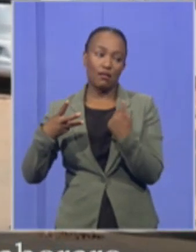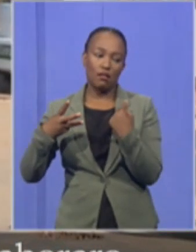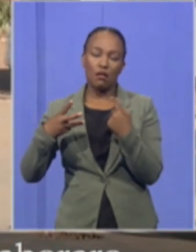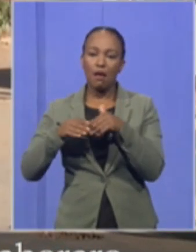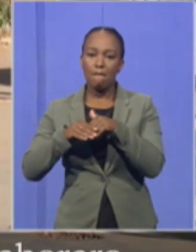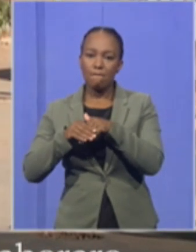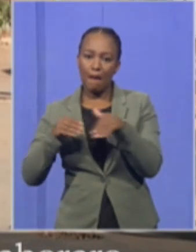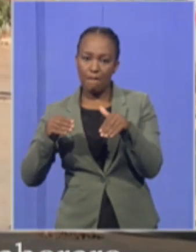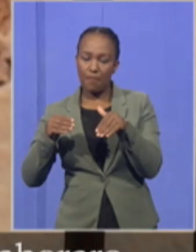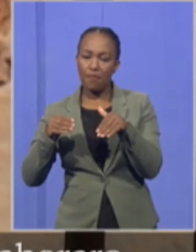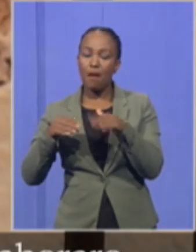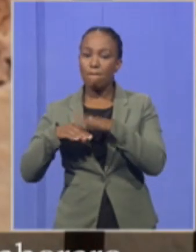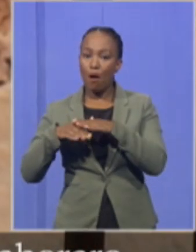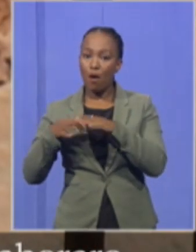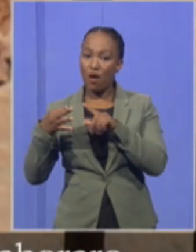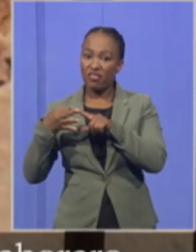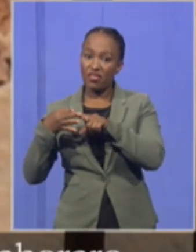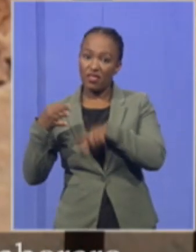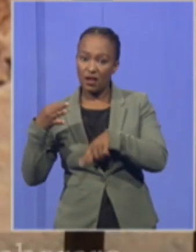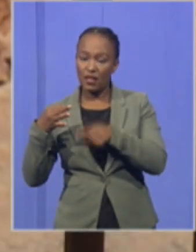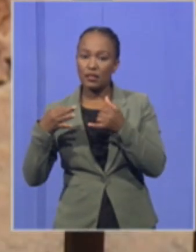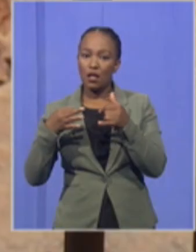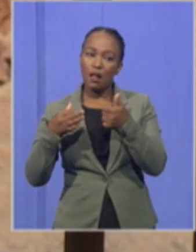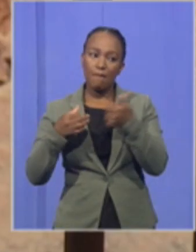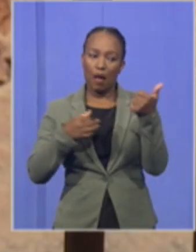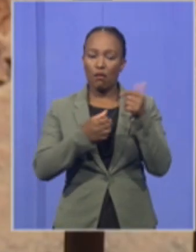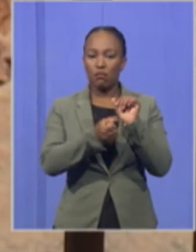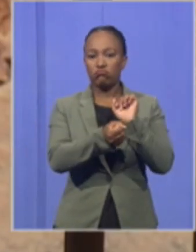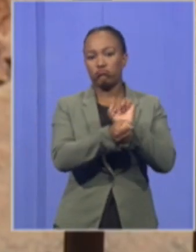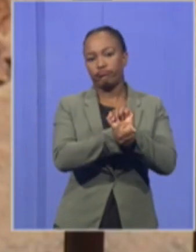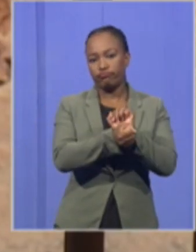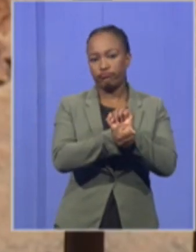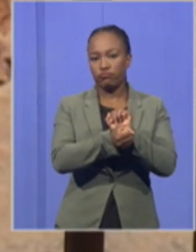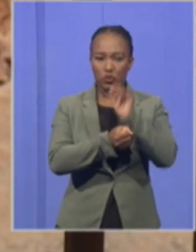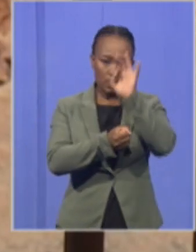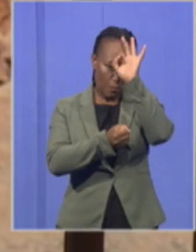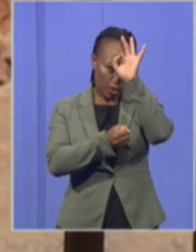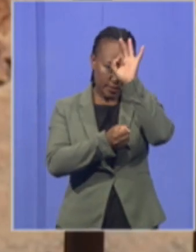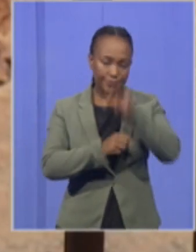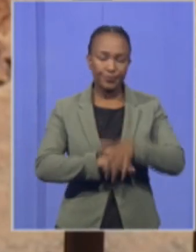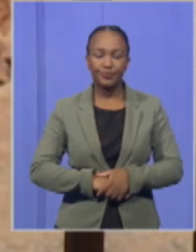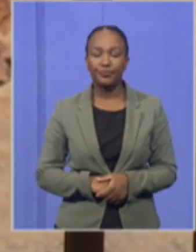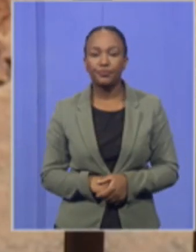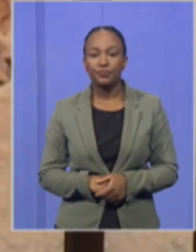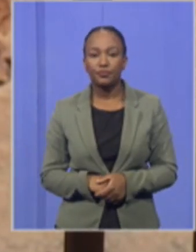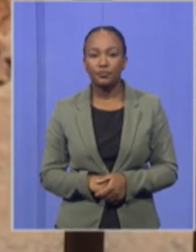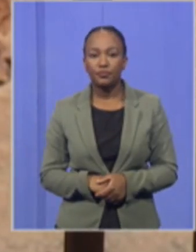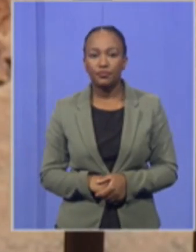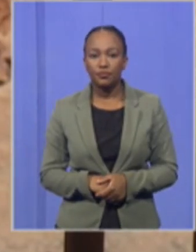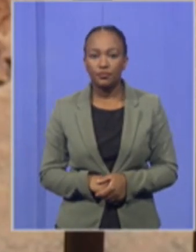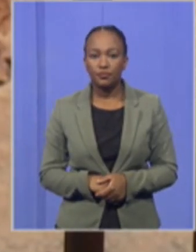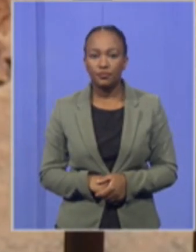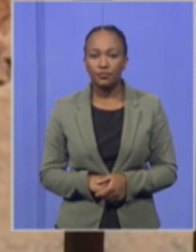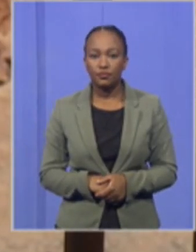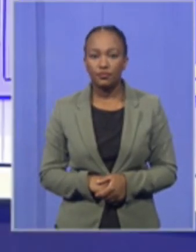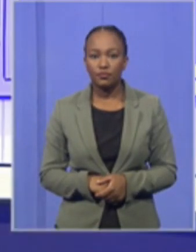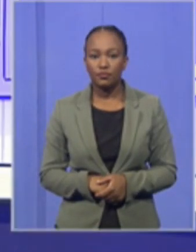ba bararo ba ba setseng ba buseditswe kwa diseleng tsa sepodisi ke Tebogo Phakedi wa dikgang tsa SABC mo Lehurutshi.